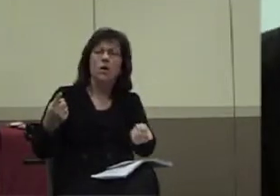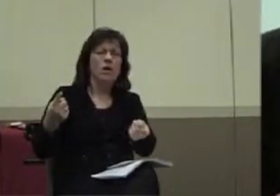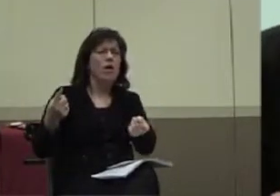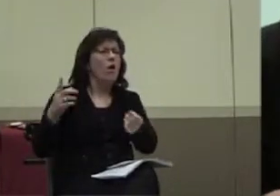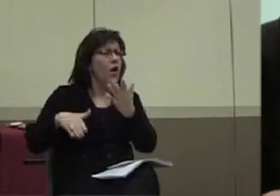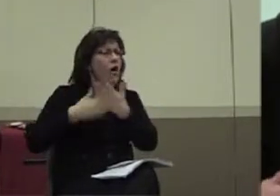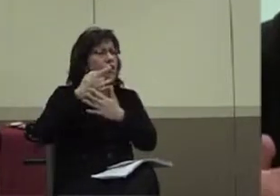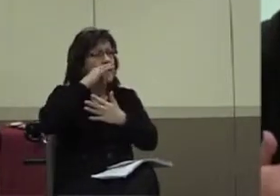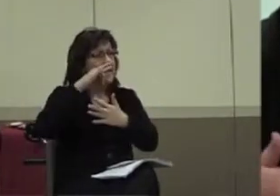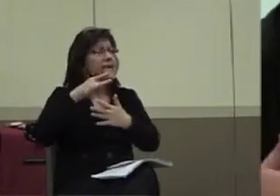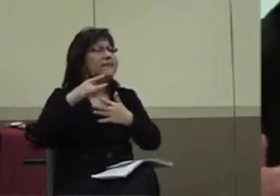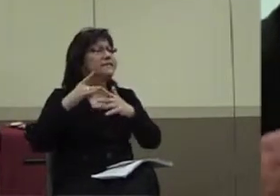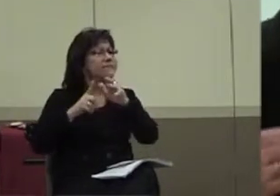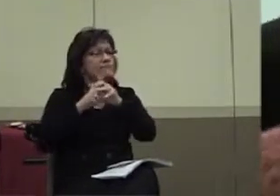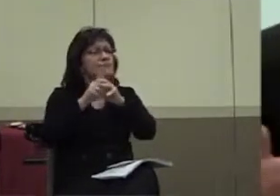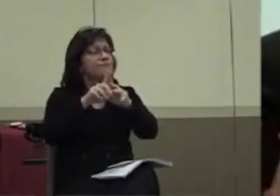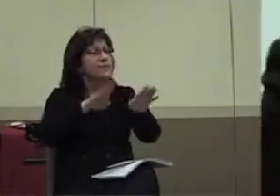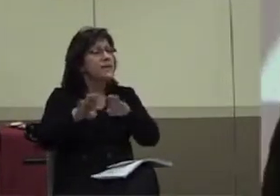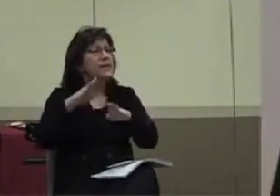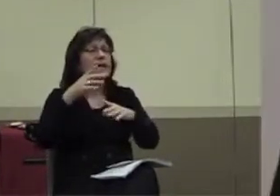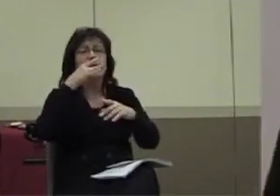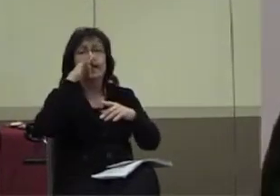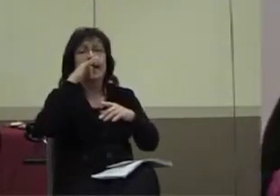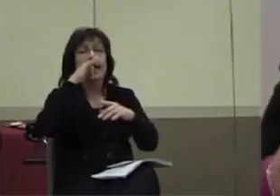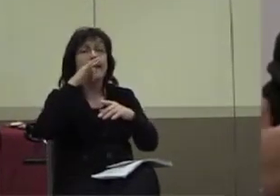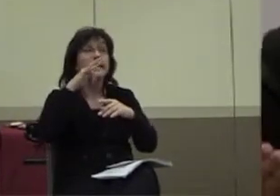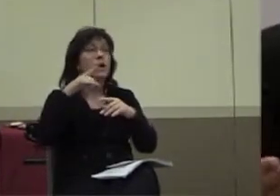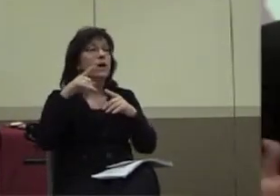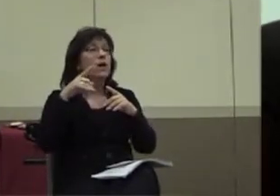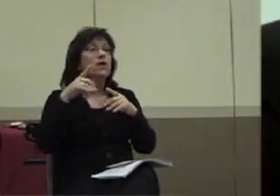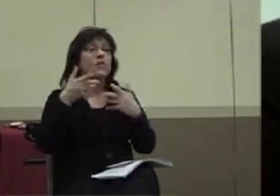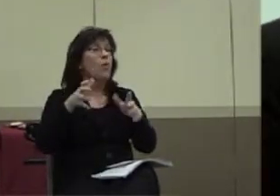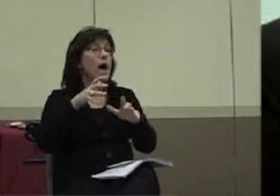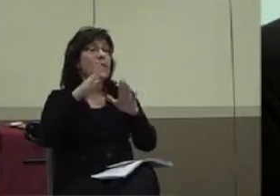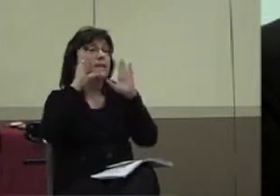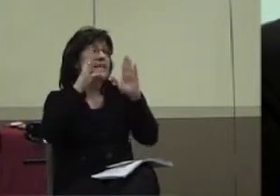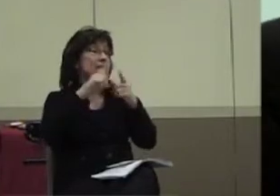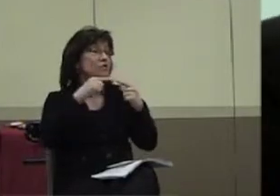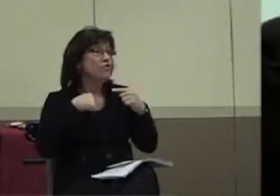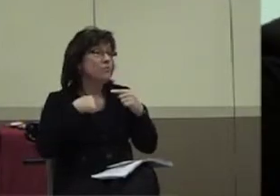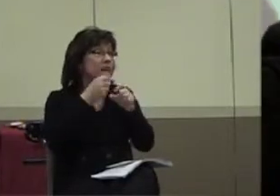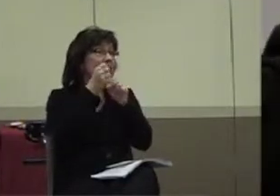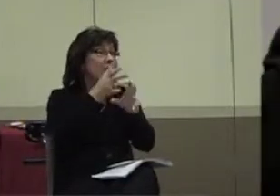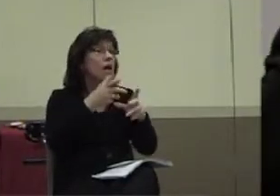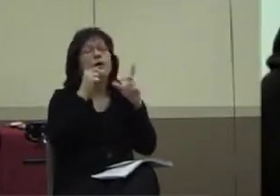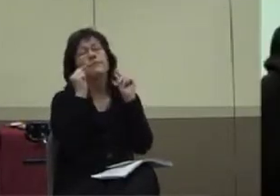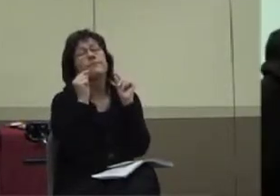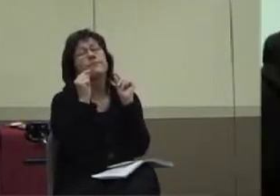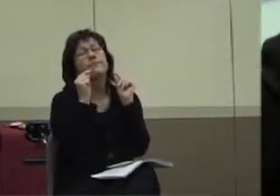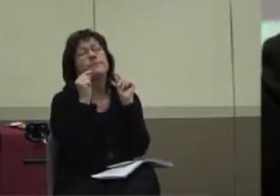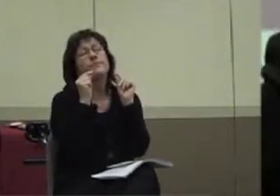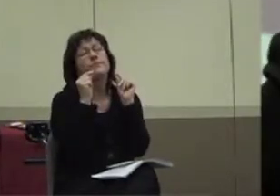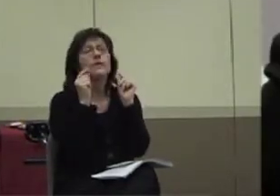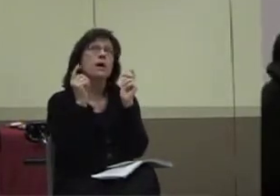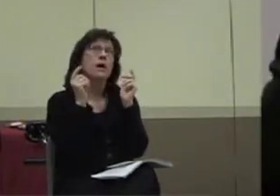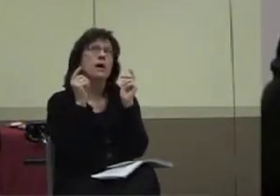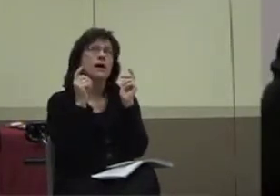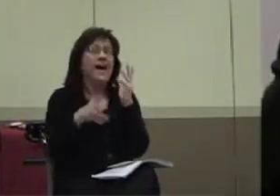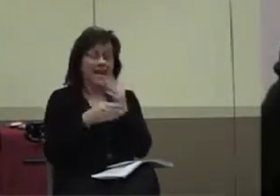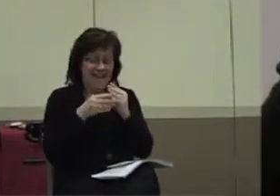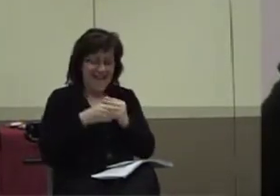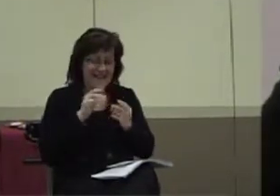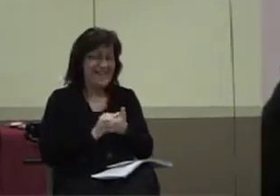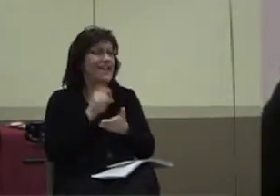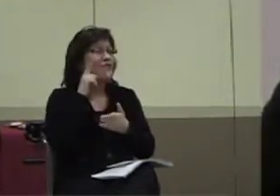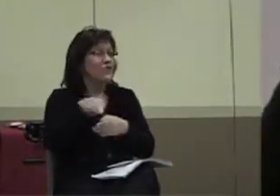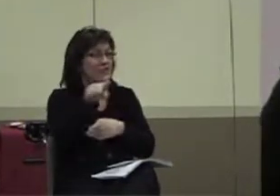that showed up, like a kid who closed their eyes when they didn't want to pay attention to me. So I added those in